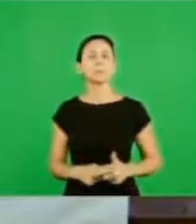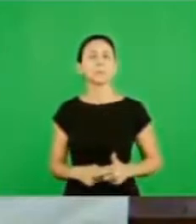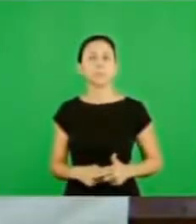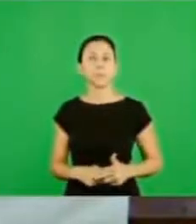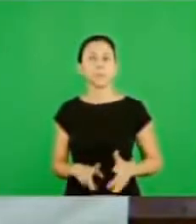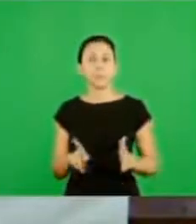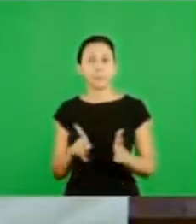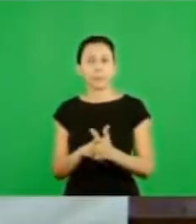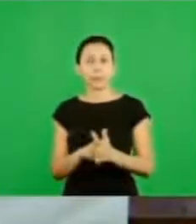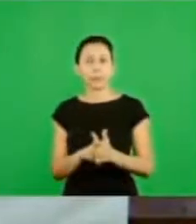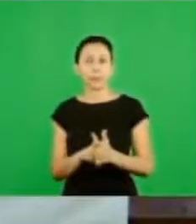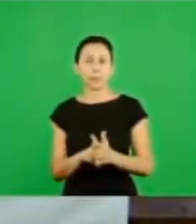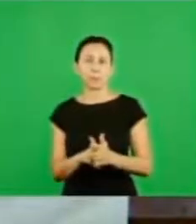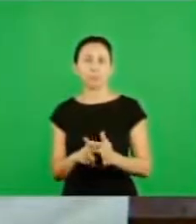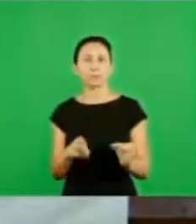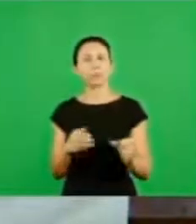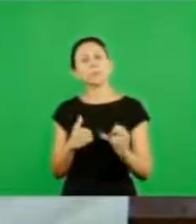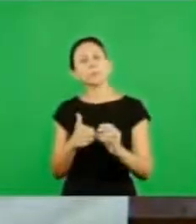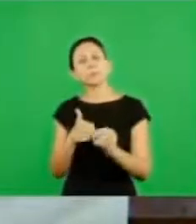was brought